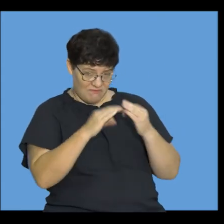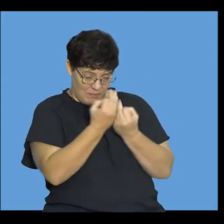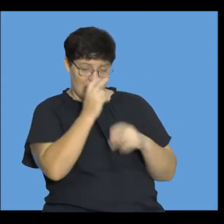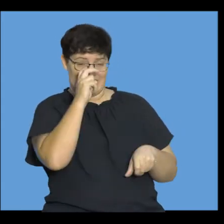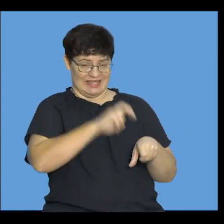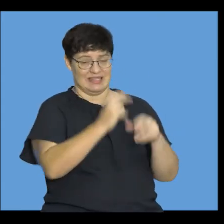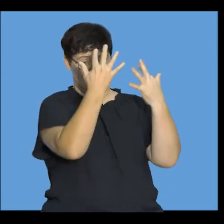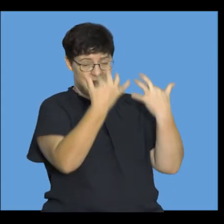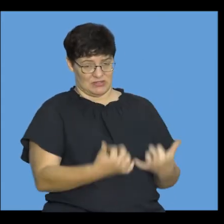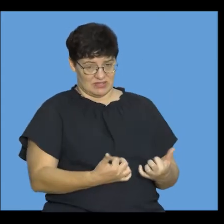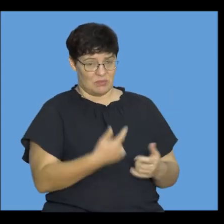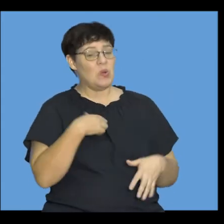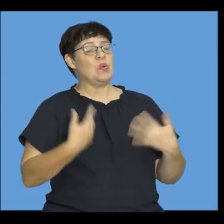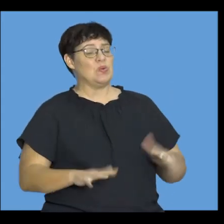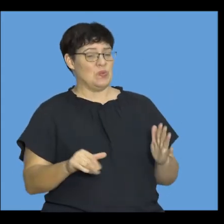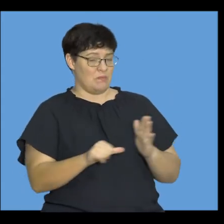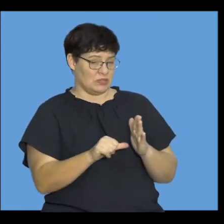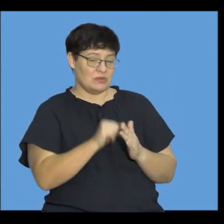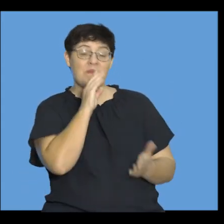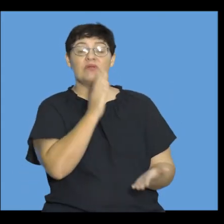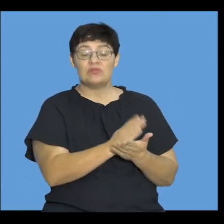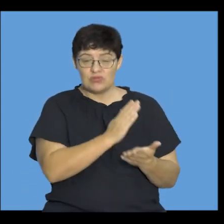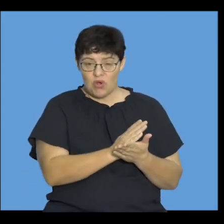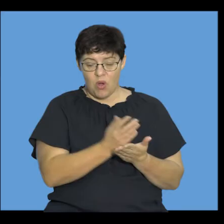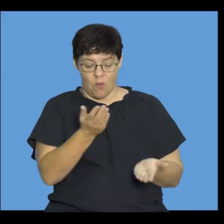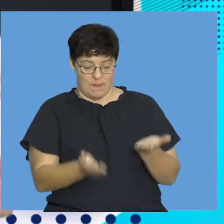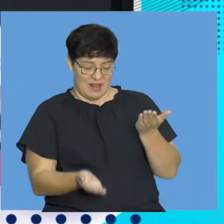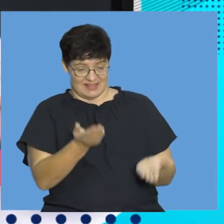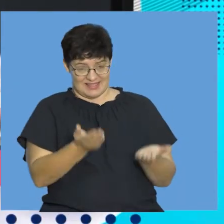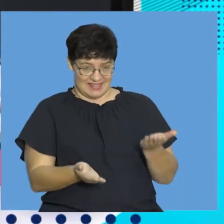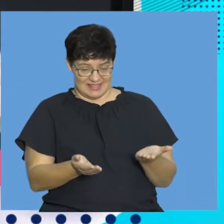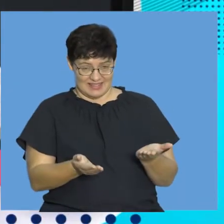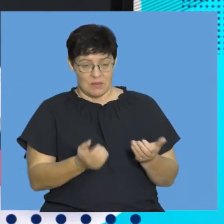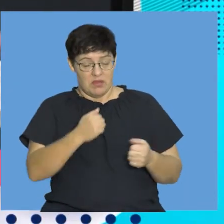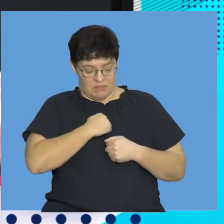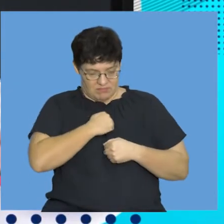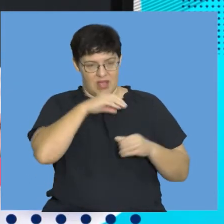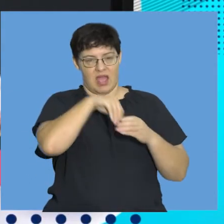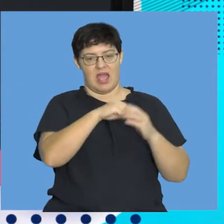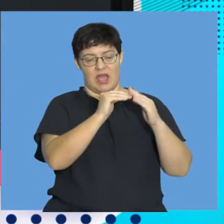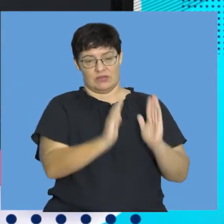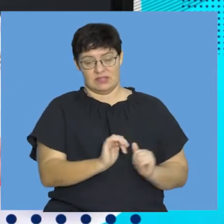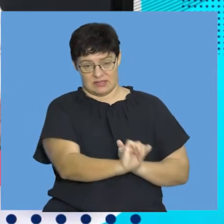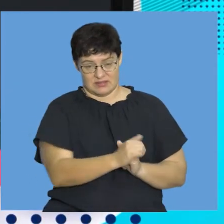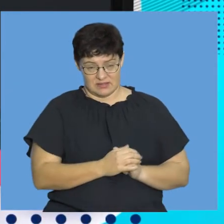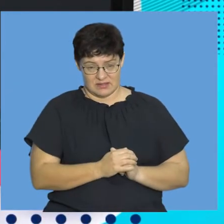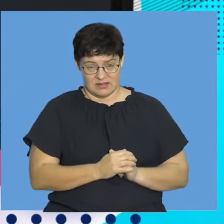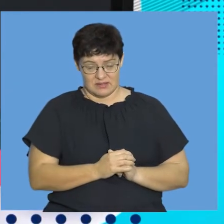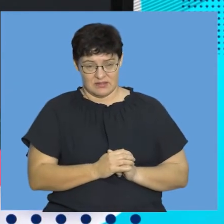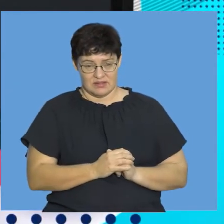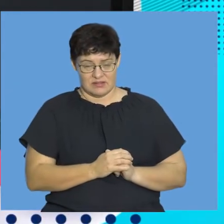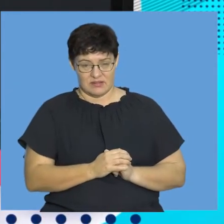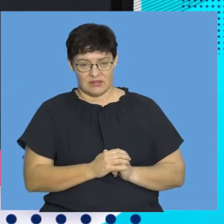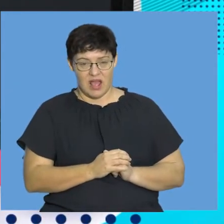household needs to budget. And we've spoken about the importance of that to ensure that we balance the budget within our